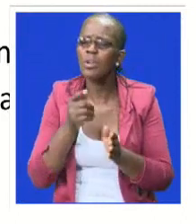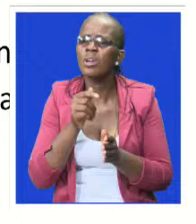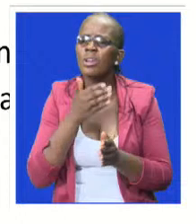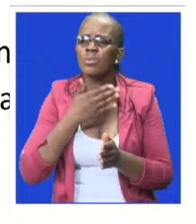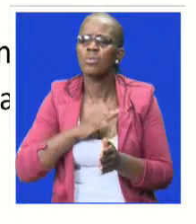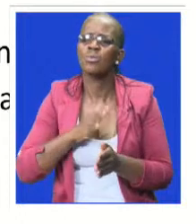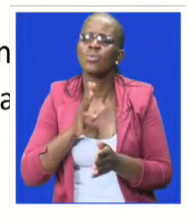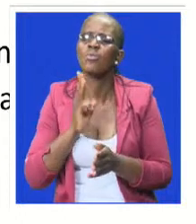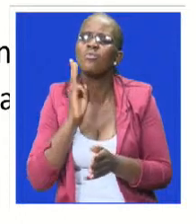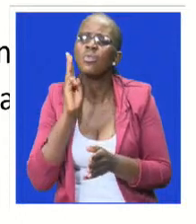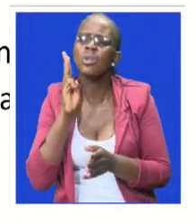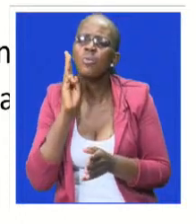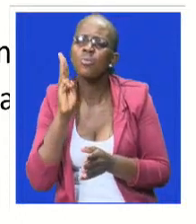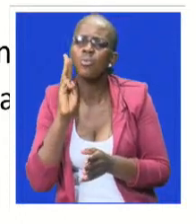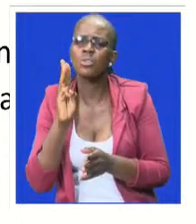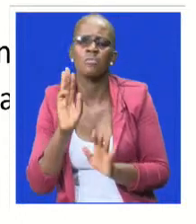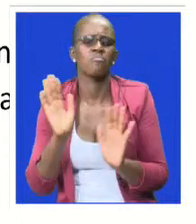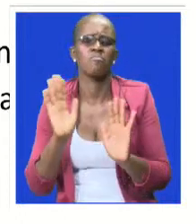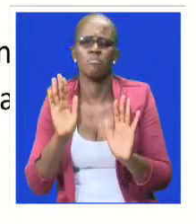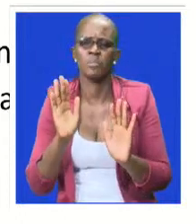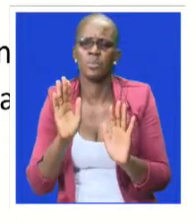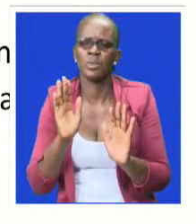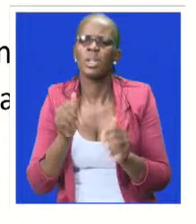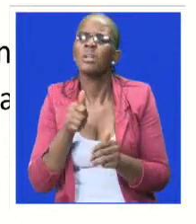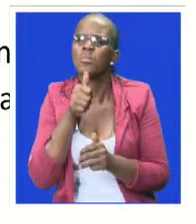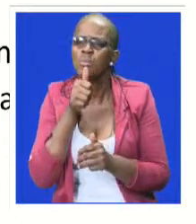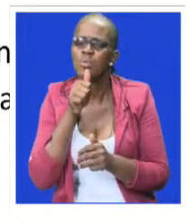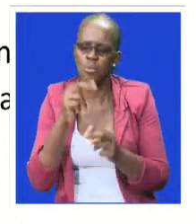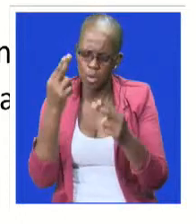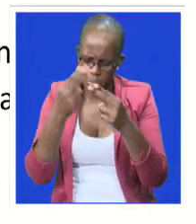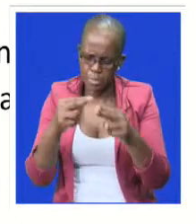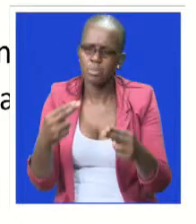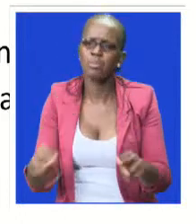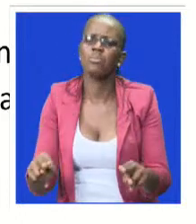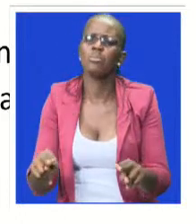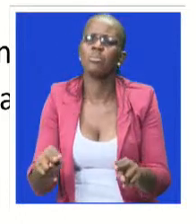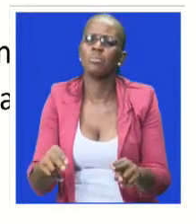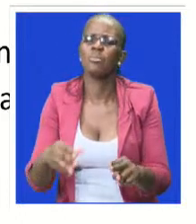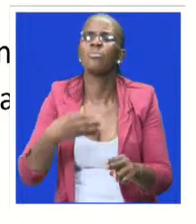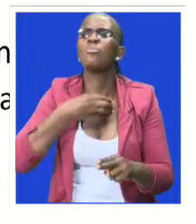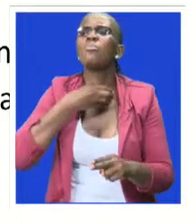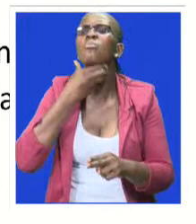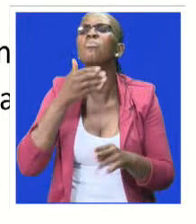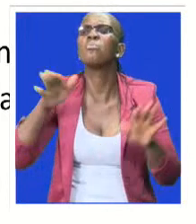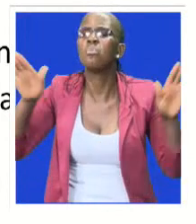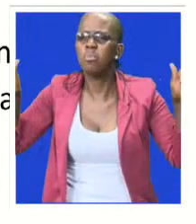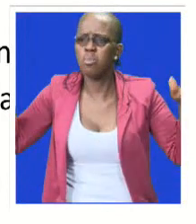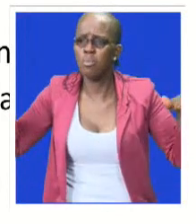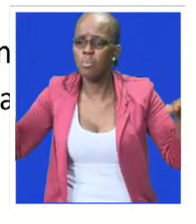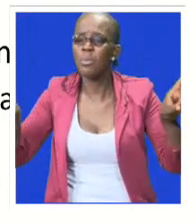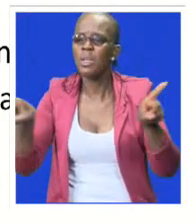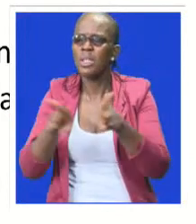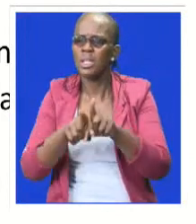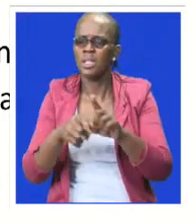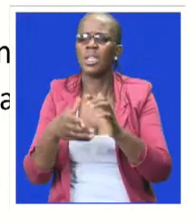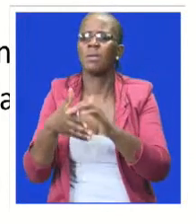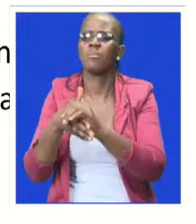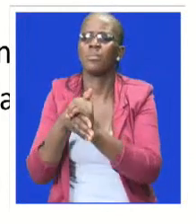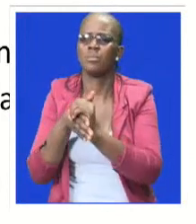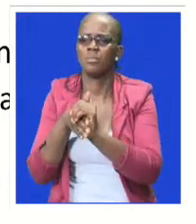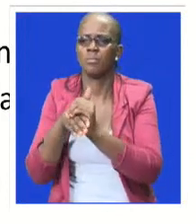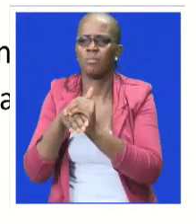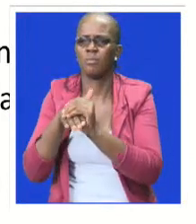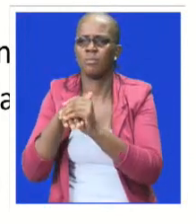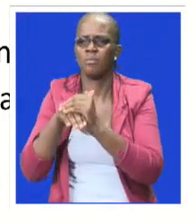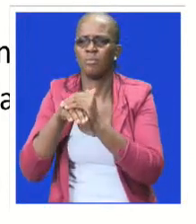for them, they were using the ostrich eggshells as well as the tortoise shells. They